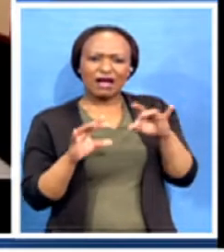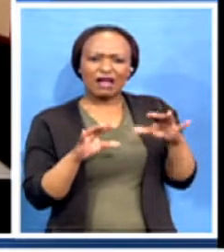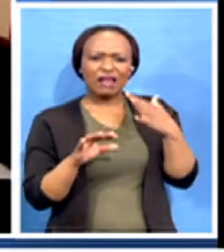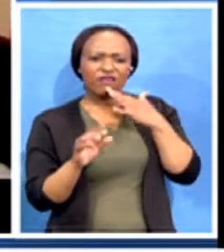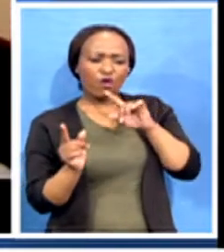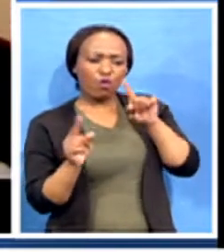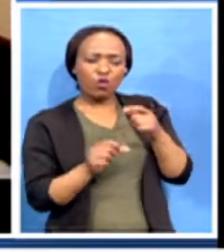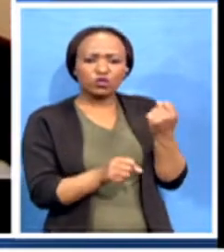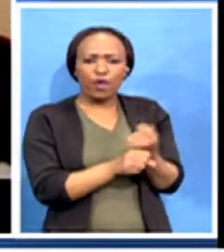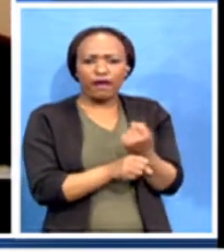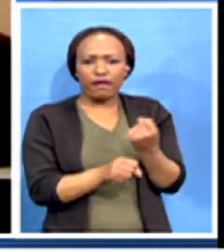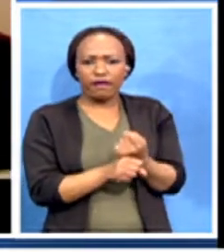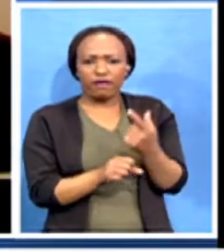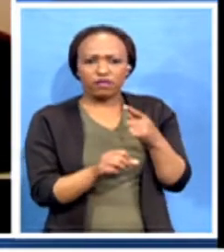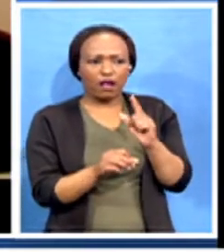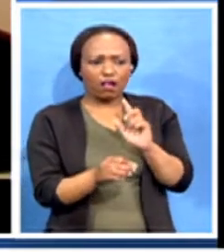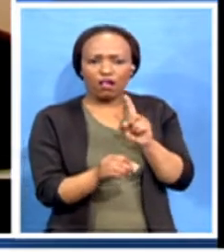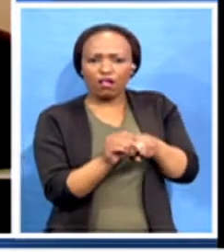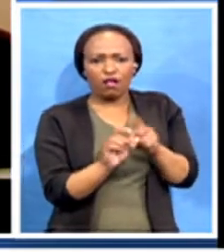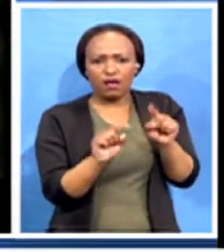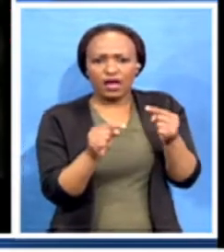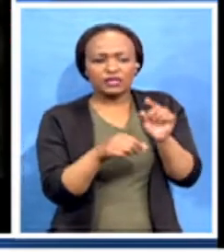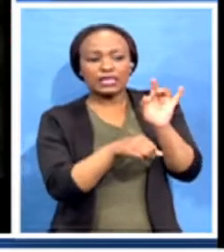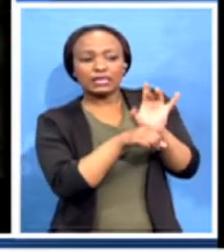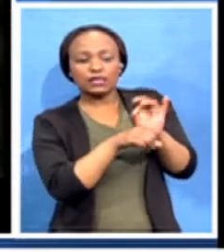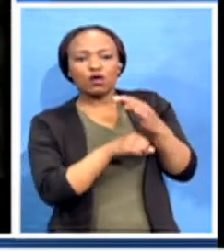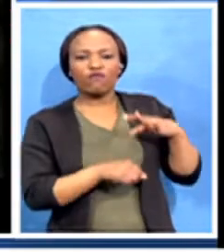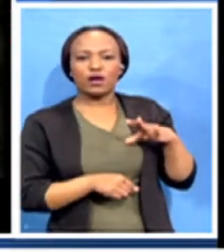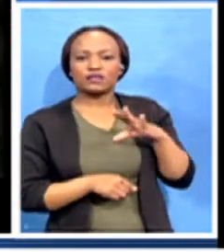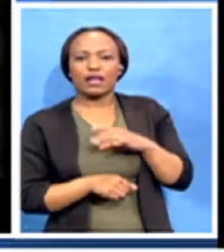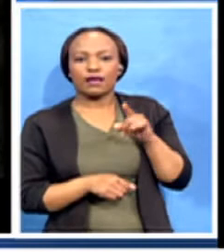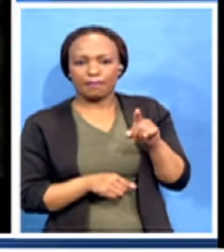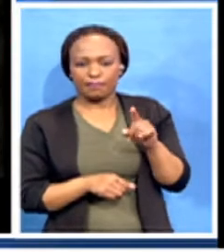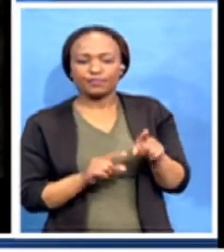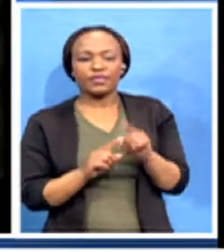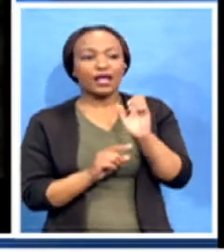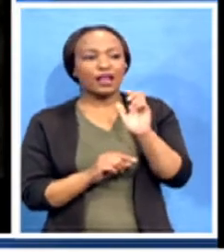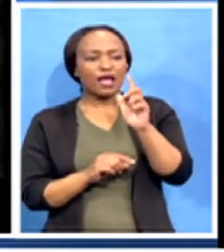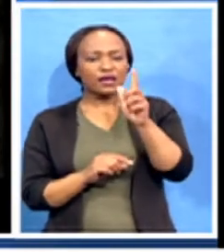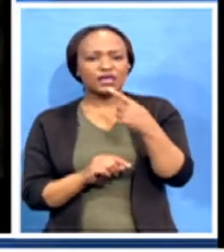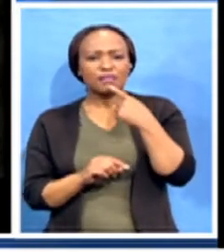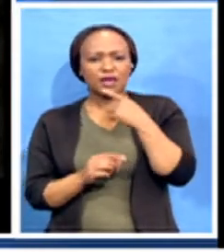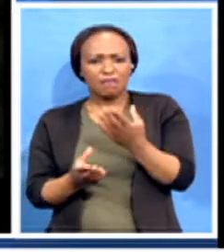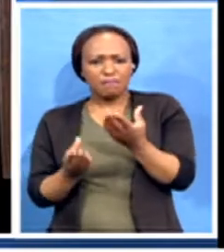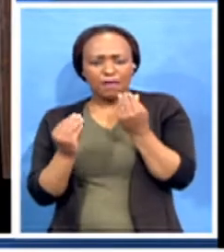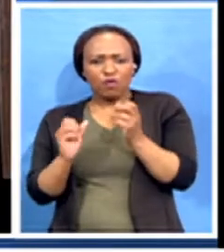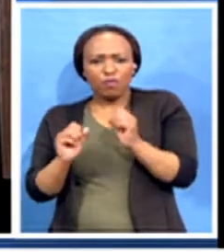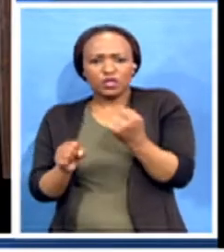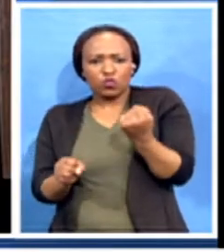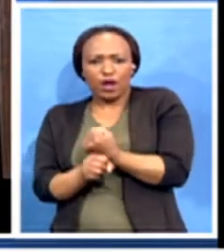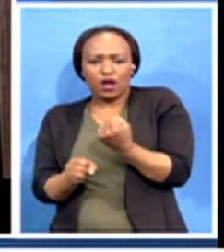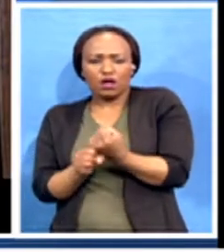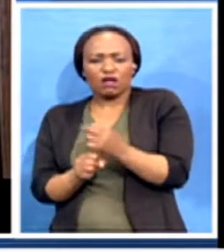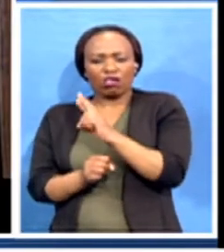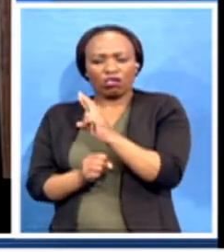his profession, and his advice and counseling. And then the later years, then I had an opportunity to work closely